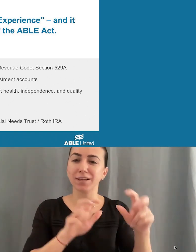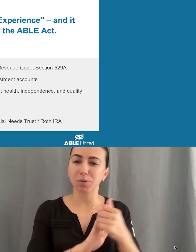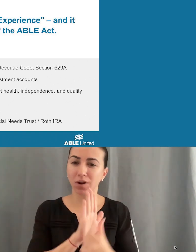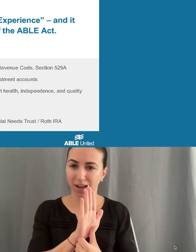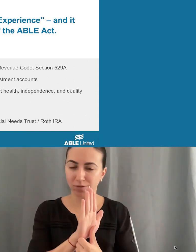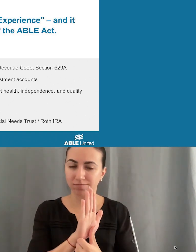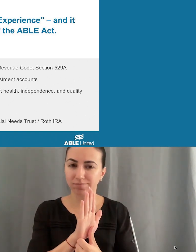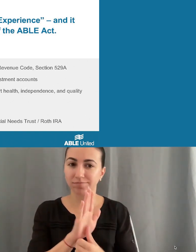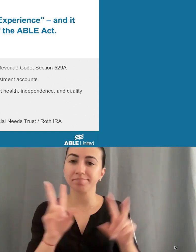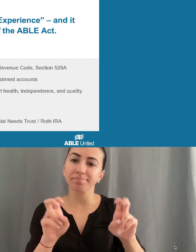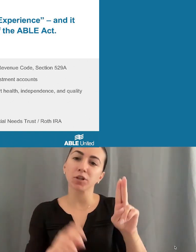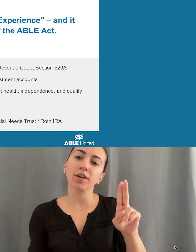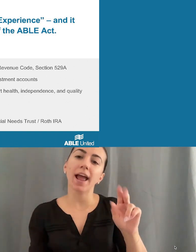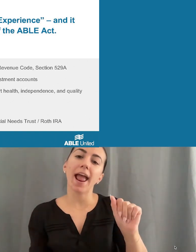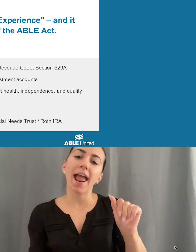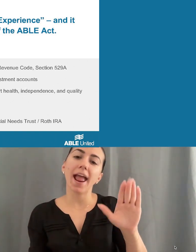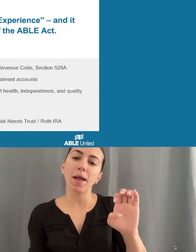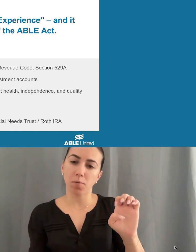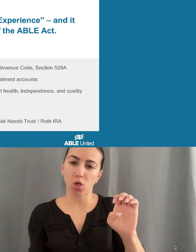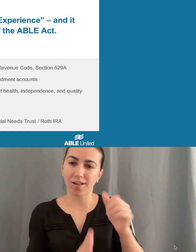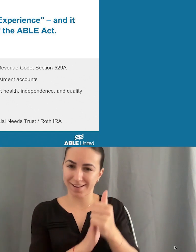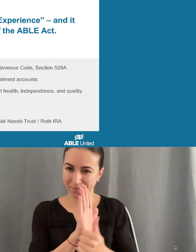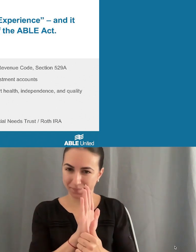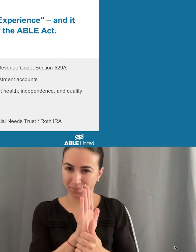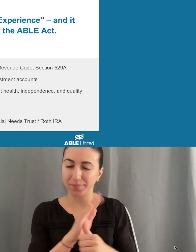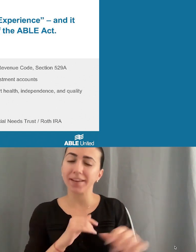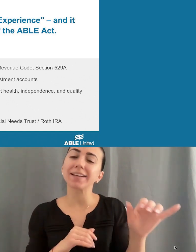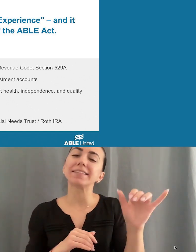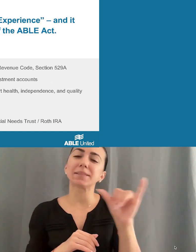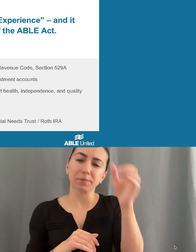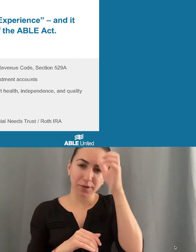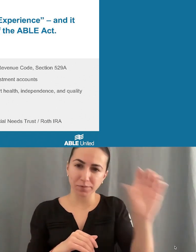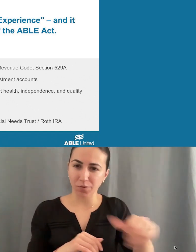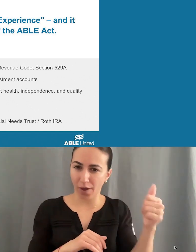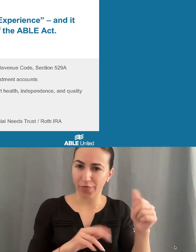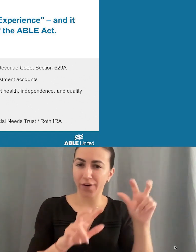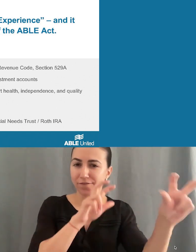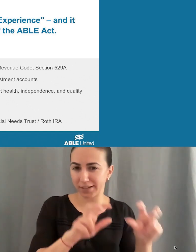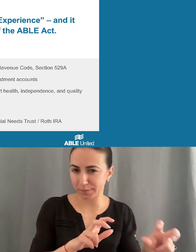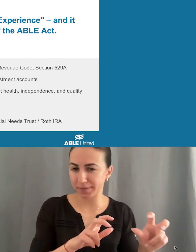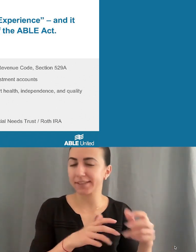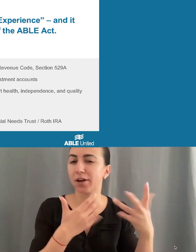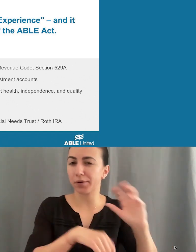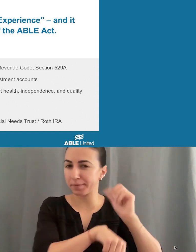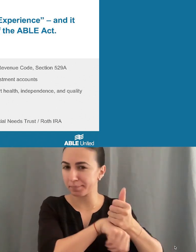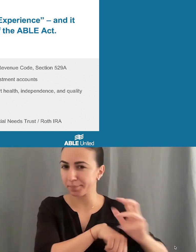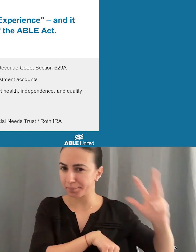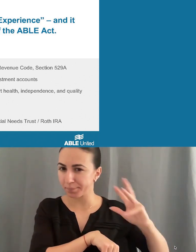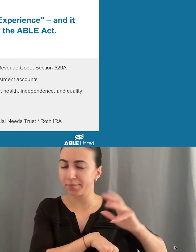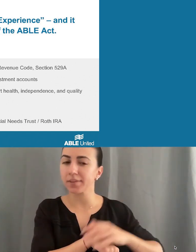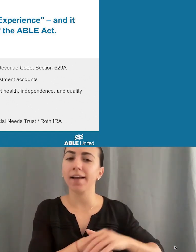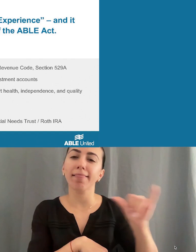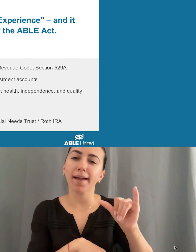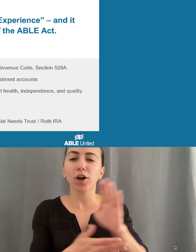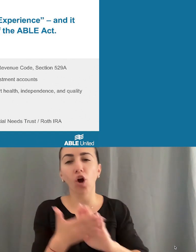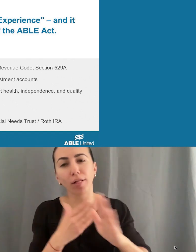better known as ABLE accounts. Now, these accounts are similar to other types of financial and investment products that already exist, similar to like a